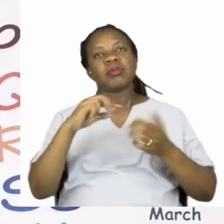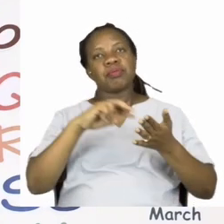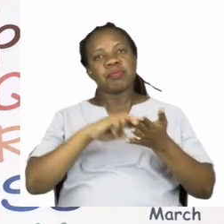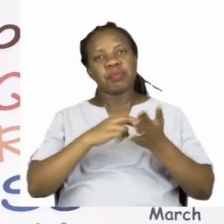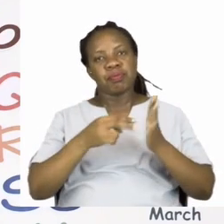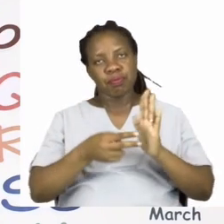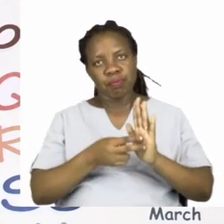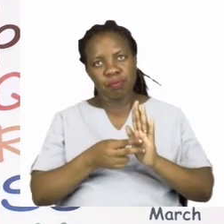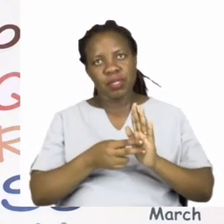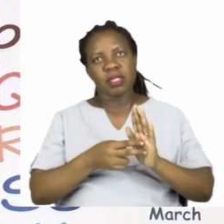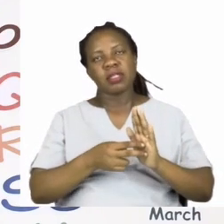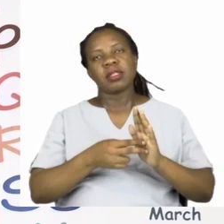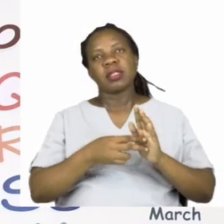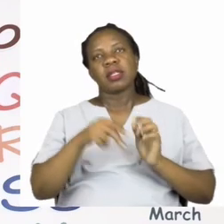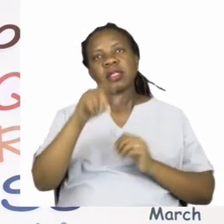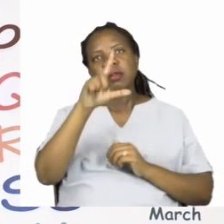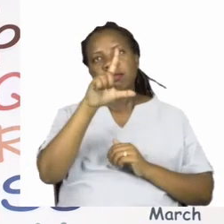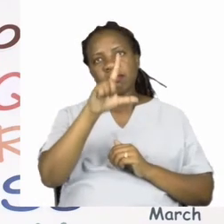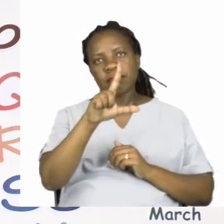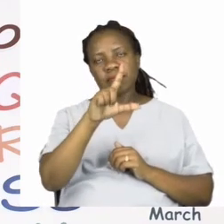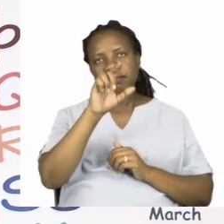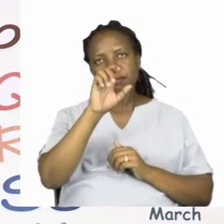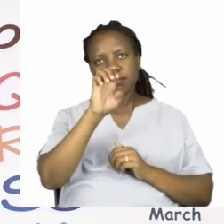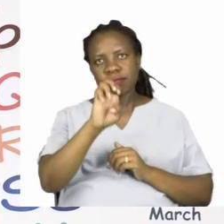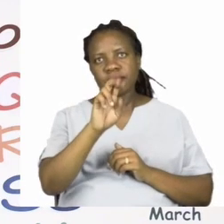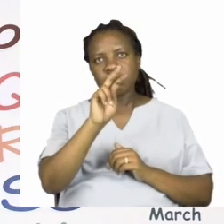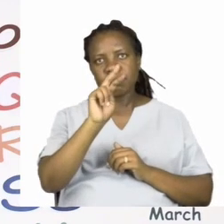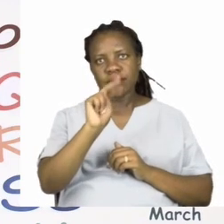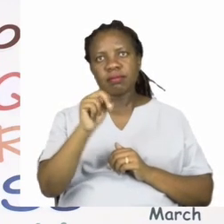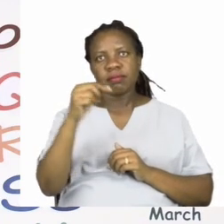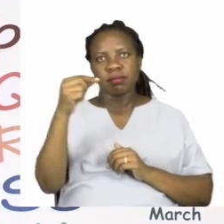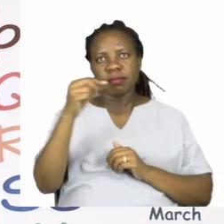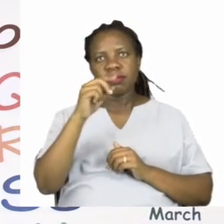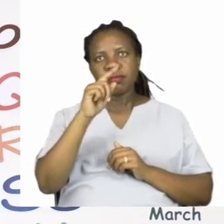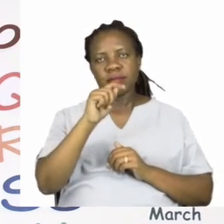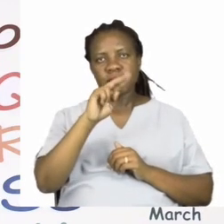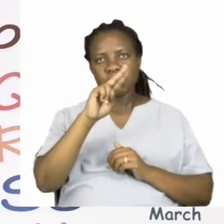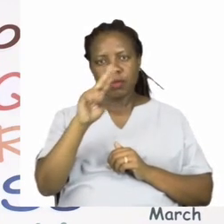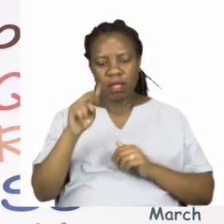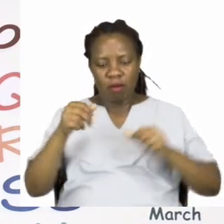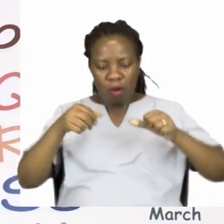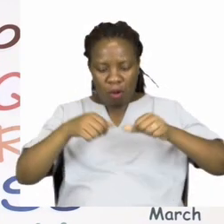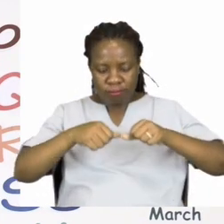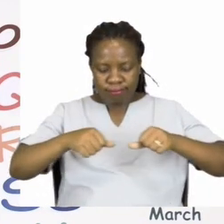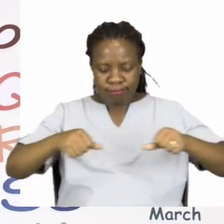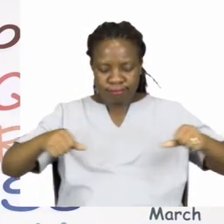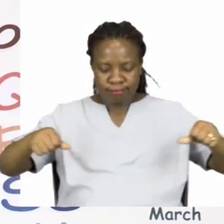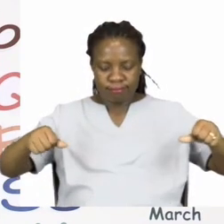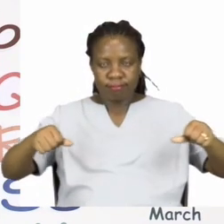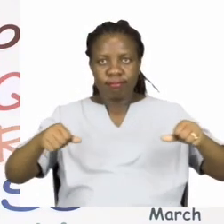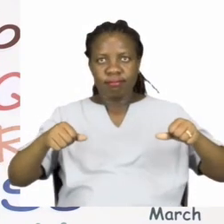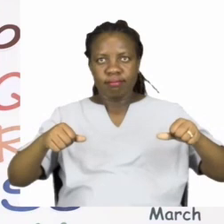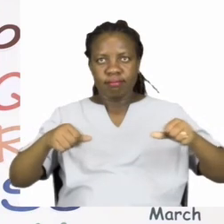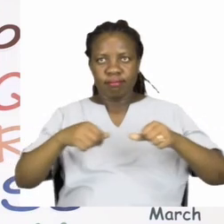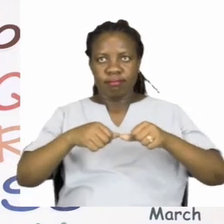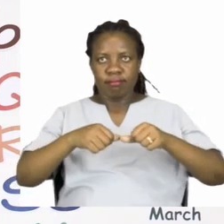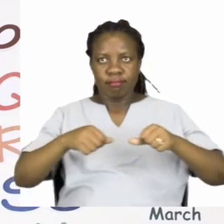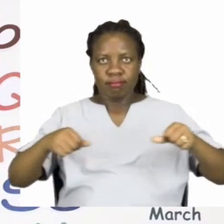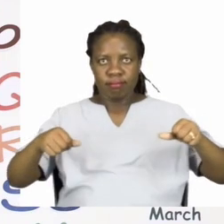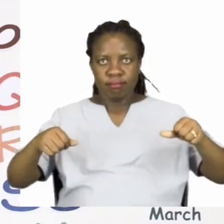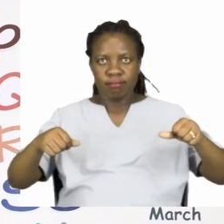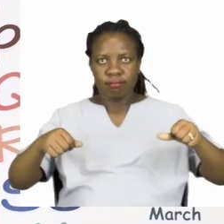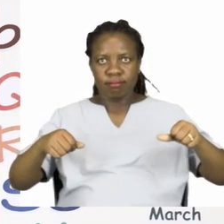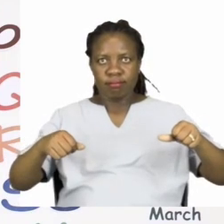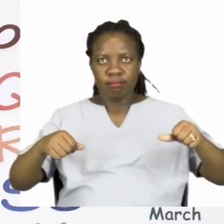you know that if you read how long, you are going to look for the length with your